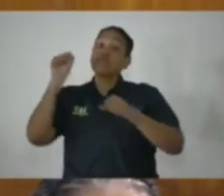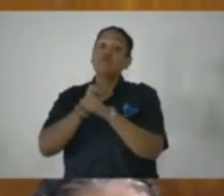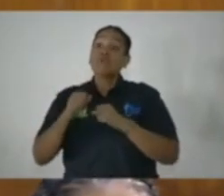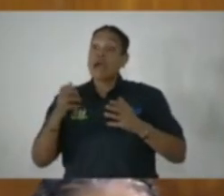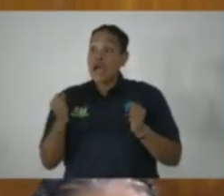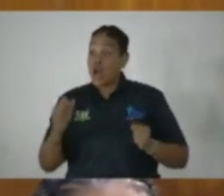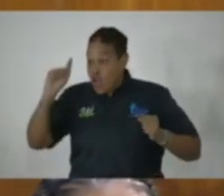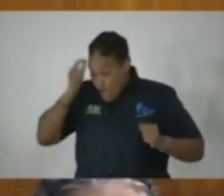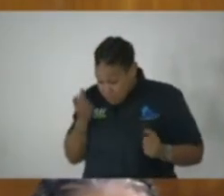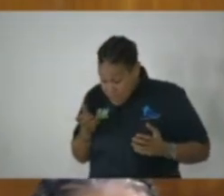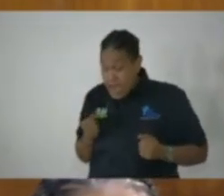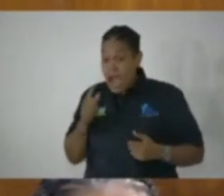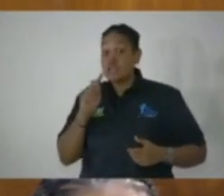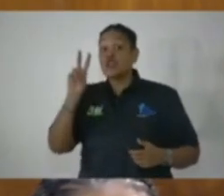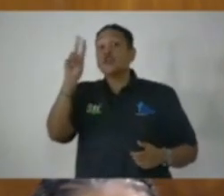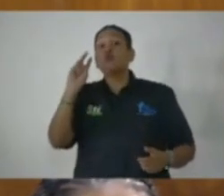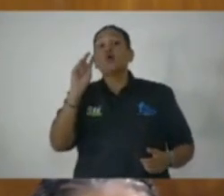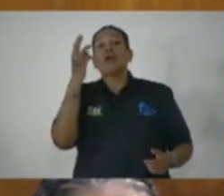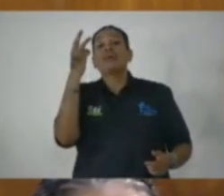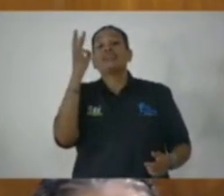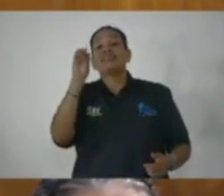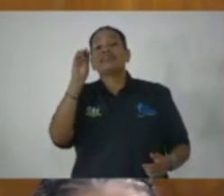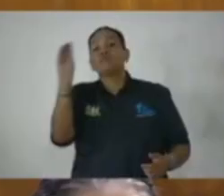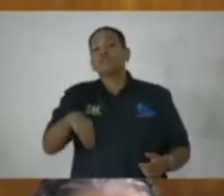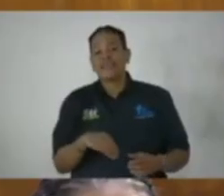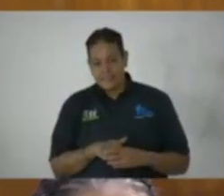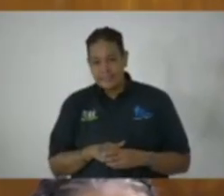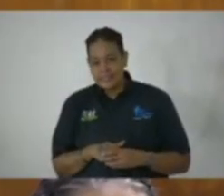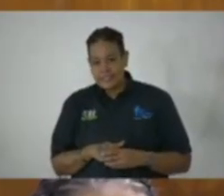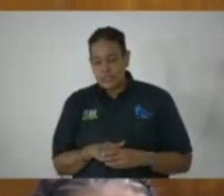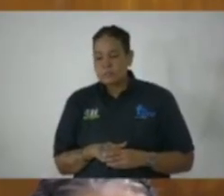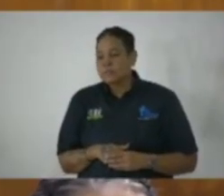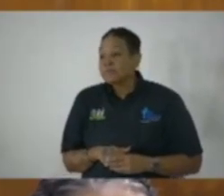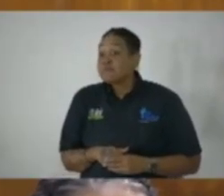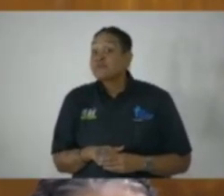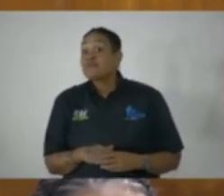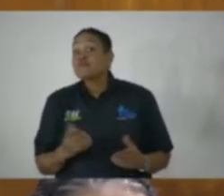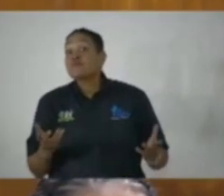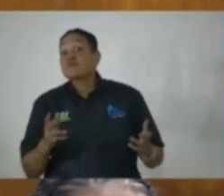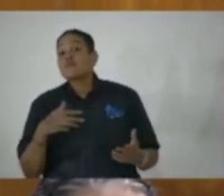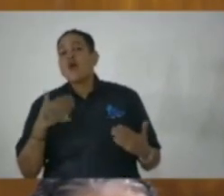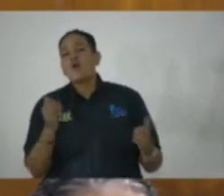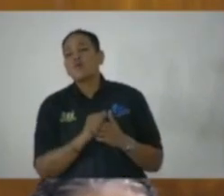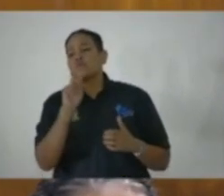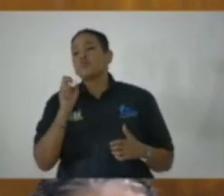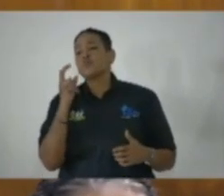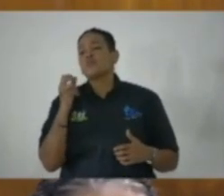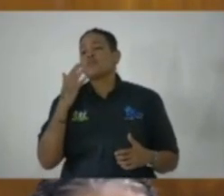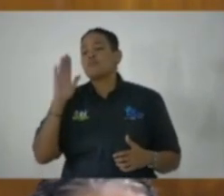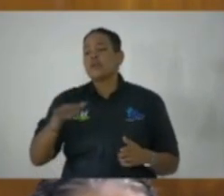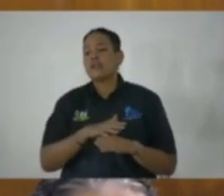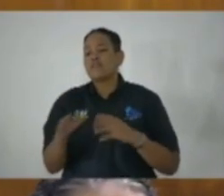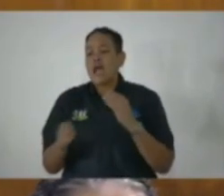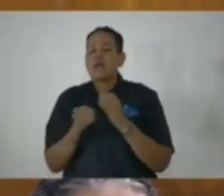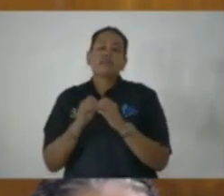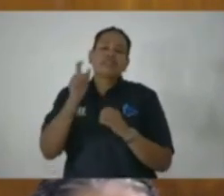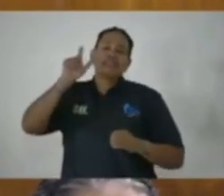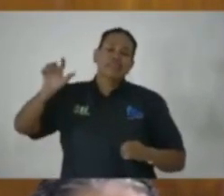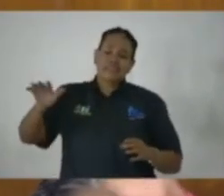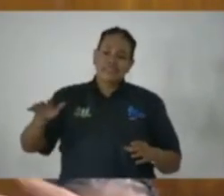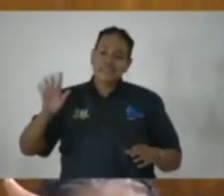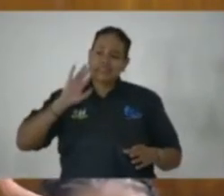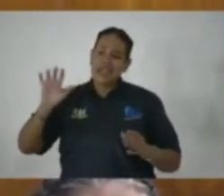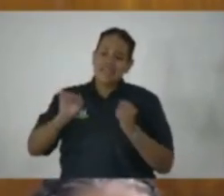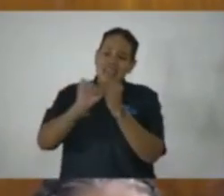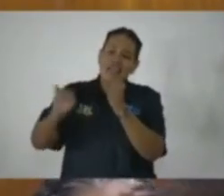got government, it was 260%. But we're going to work with 212. Like bad enough, we don't have to get nothing more. And now to